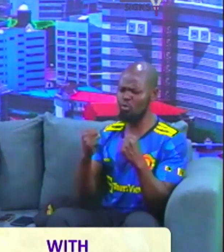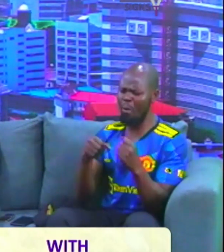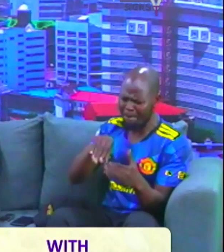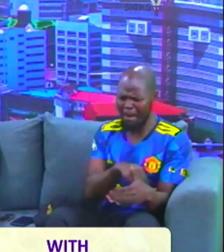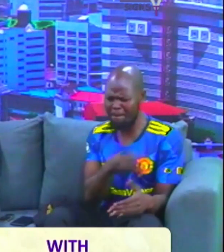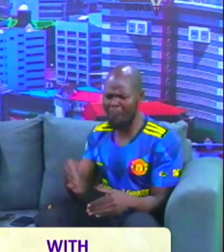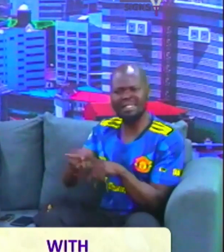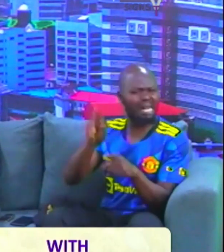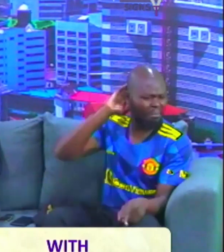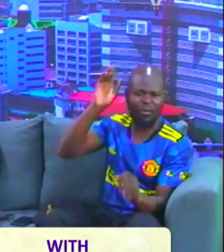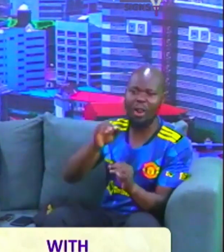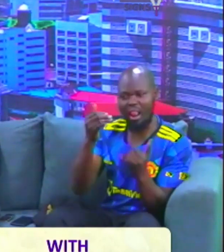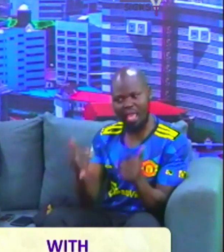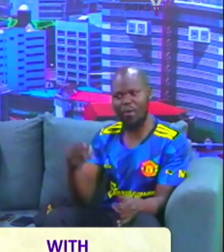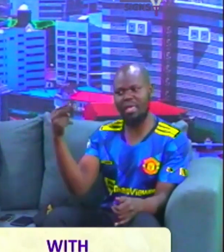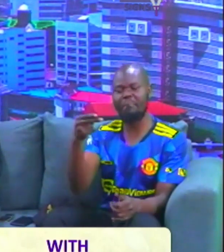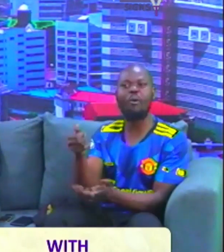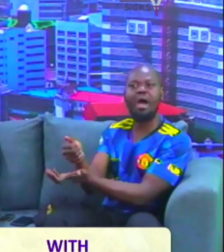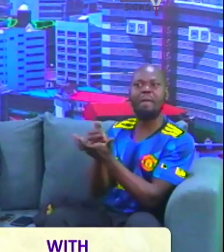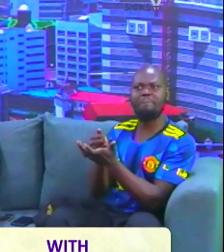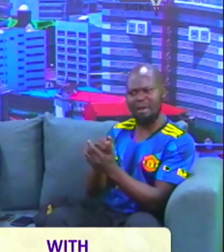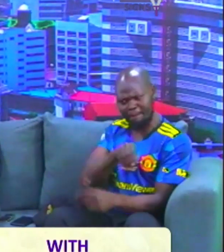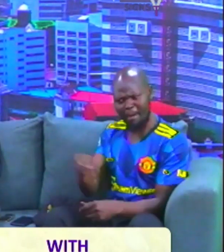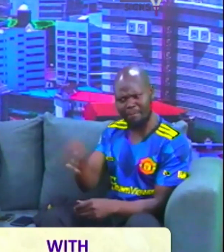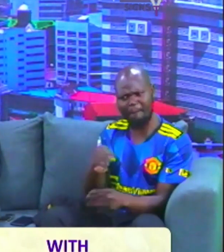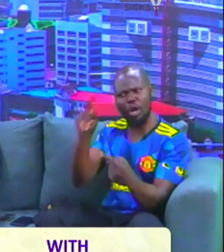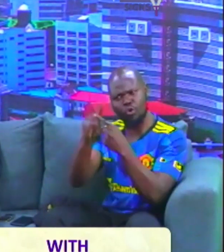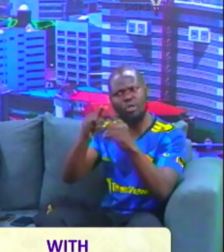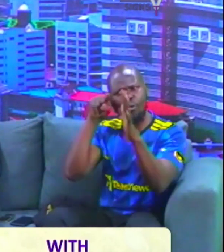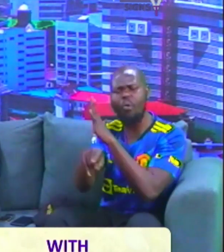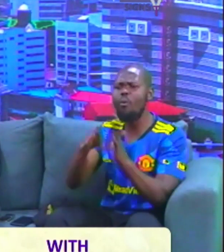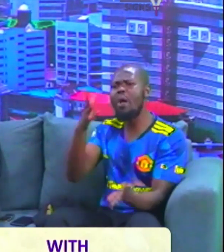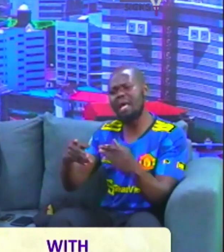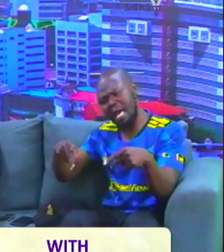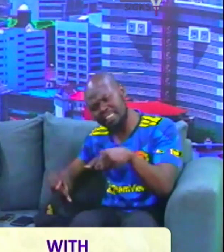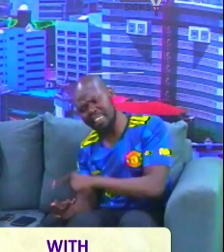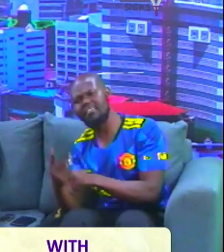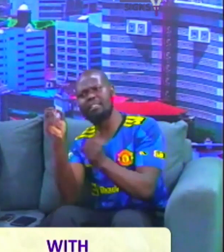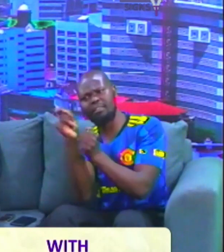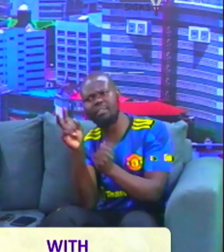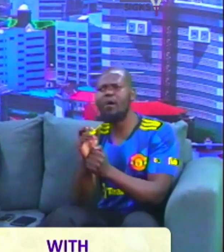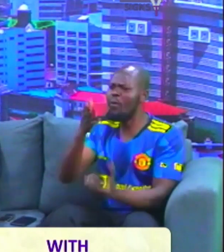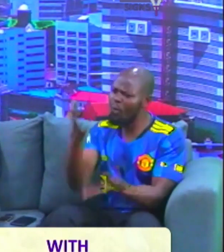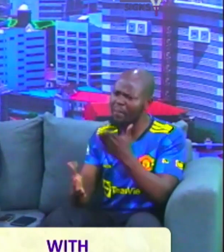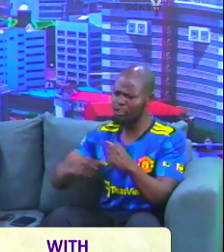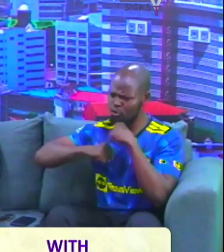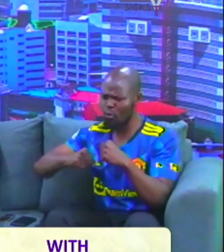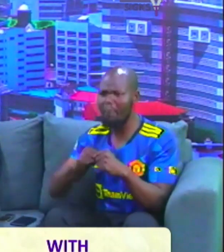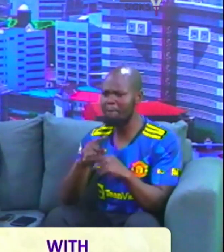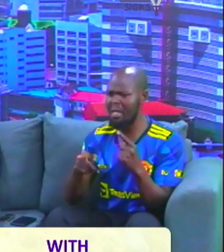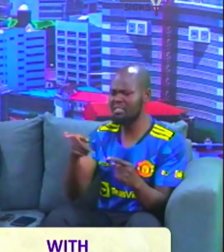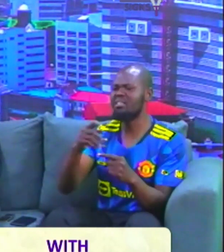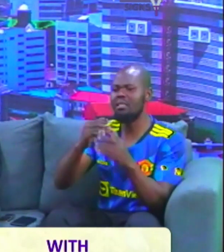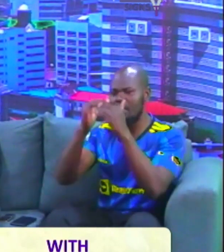as well, sometimes he's good, sometimes his game is not consistent. Right. But I think with Højlund here, with